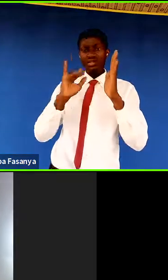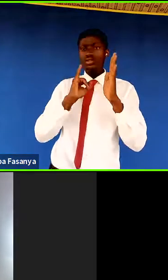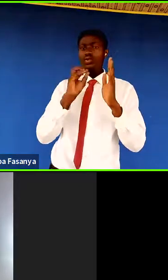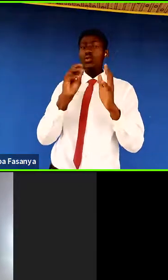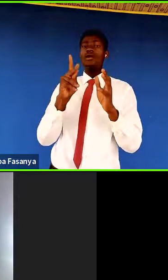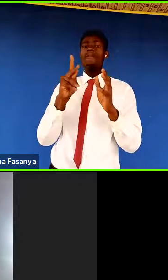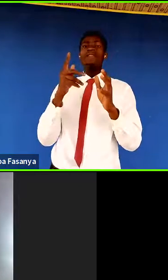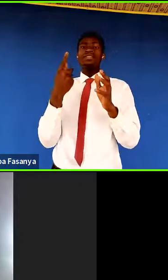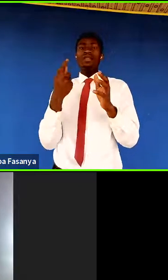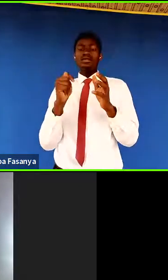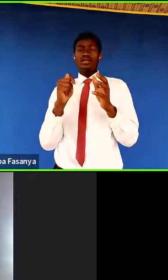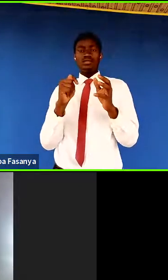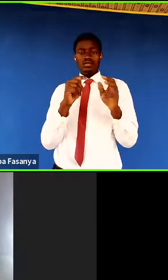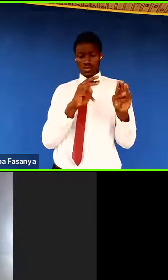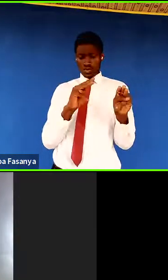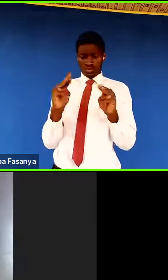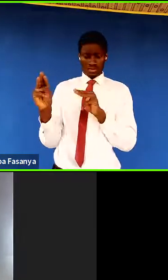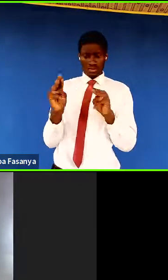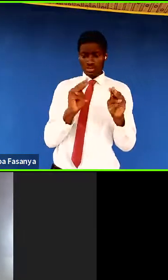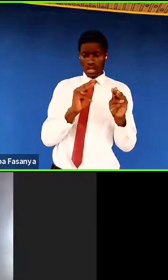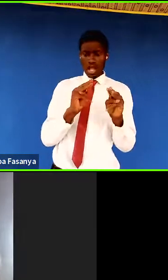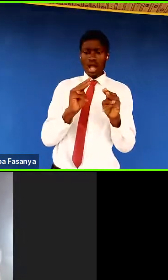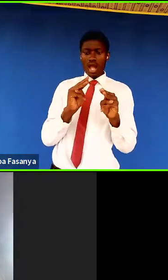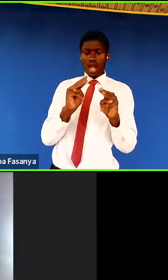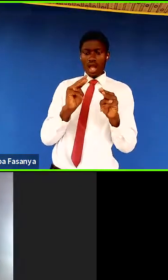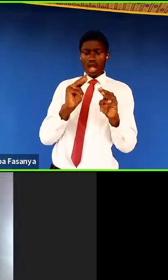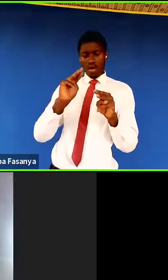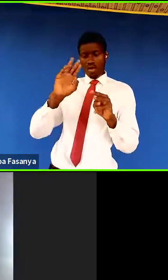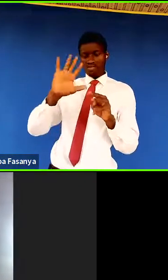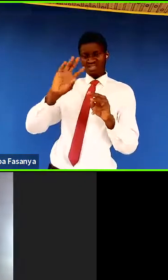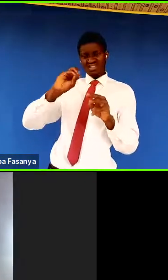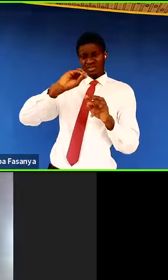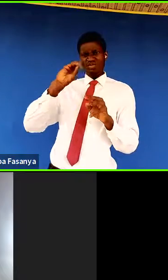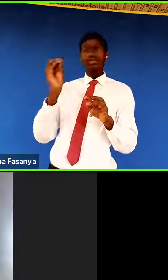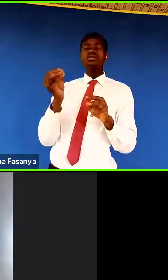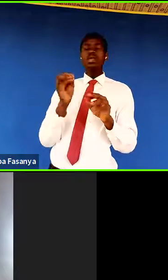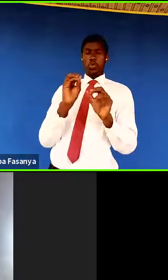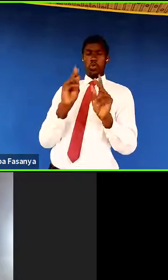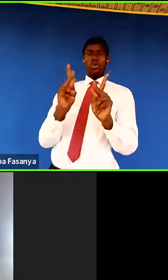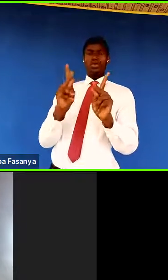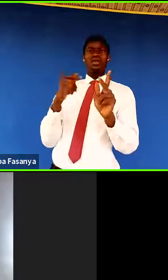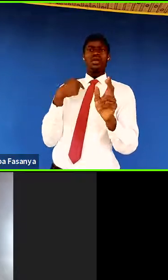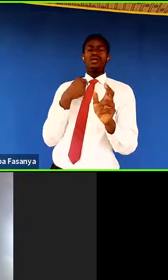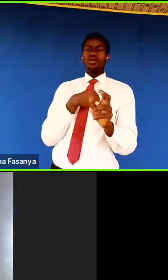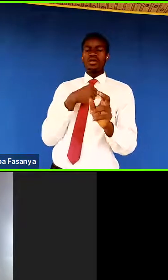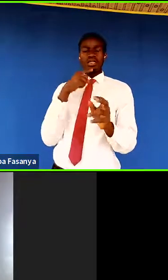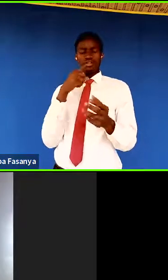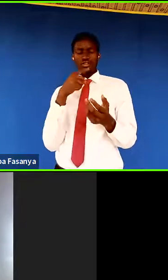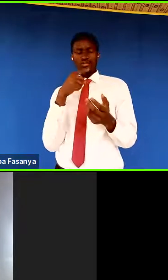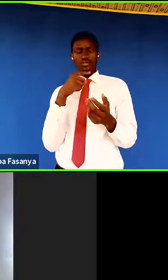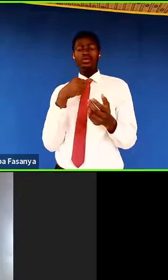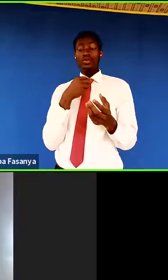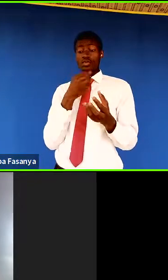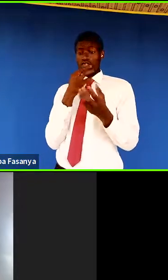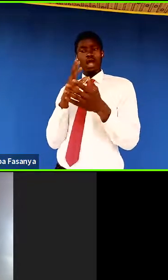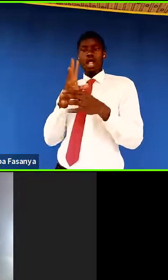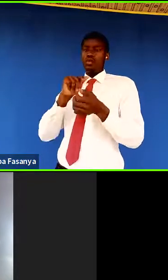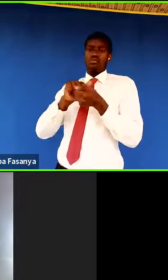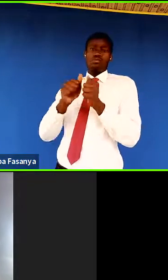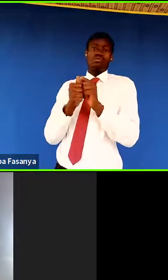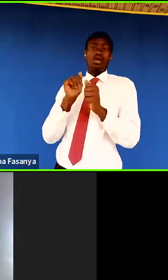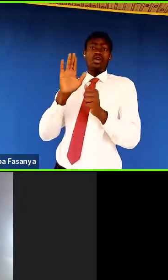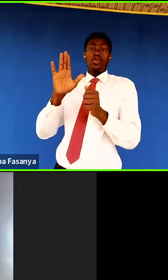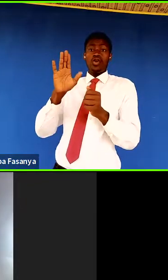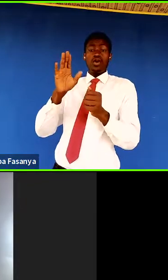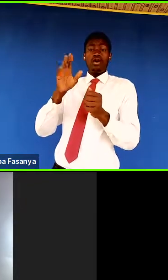move, they are okay, 50%. The morphology is okay. We say, okay, there's no problem. Your sperm looks okay. For